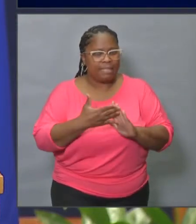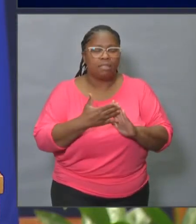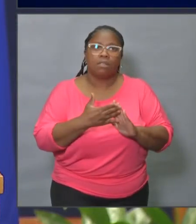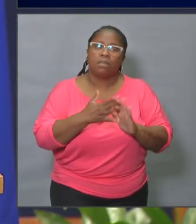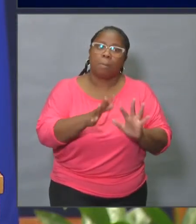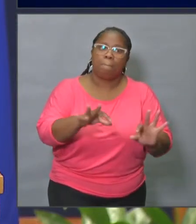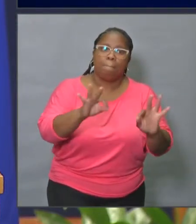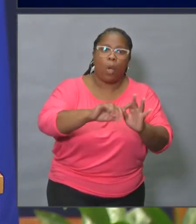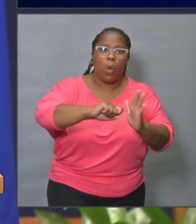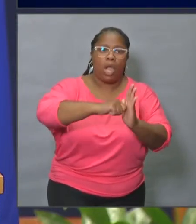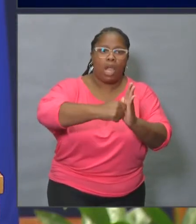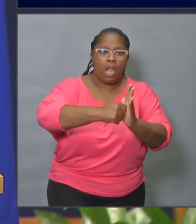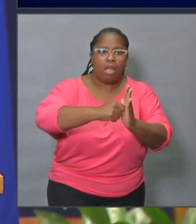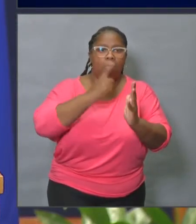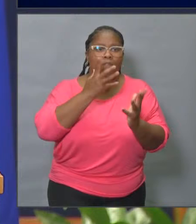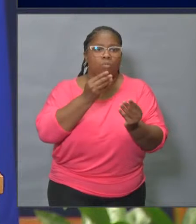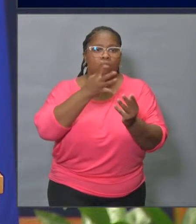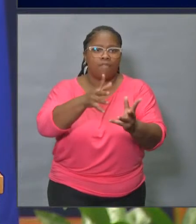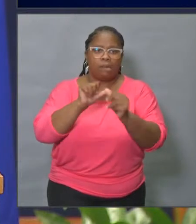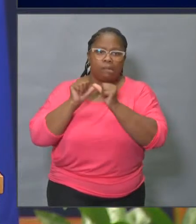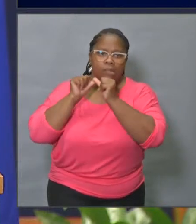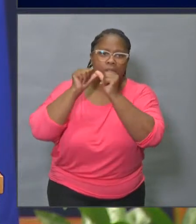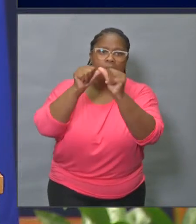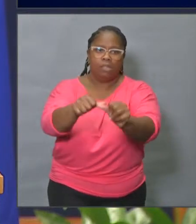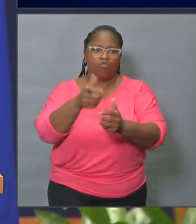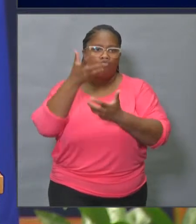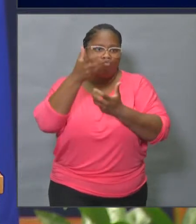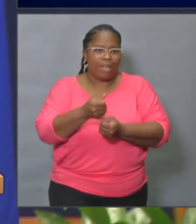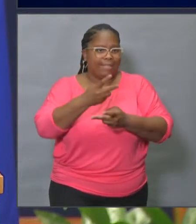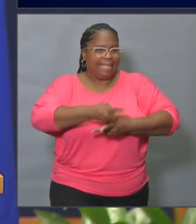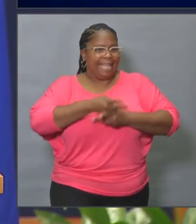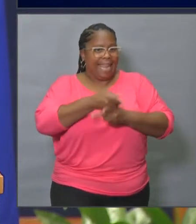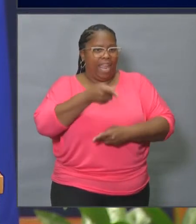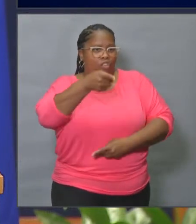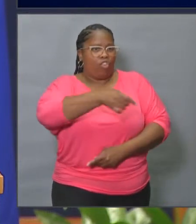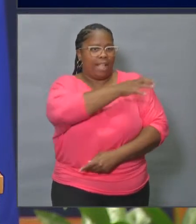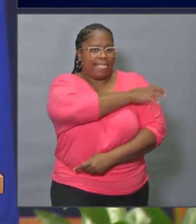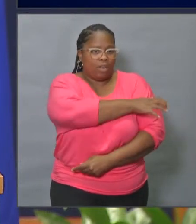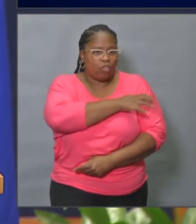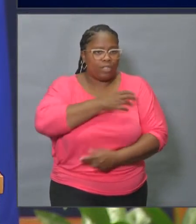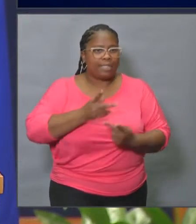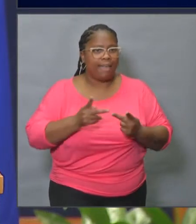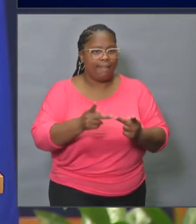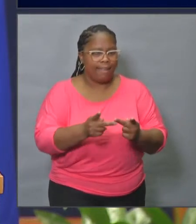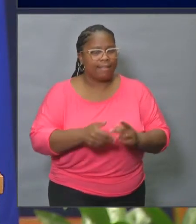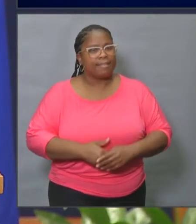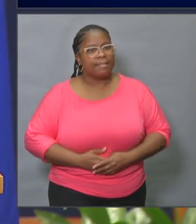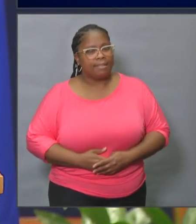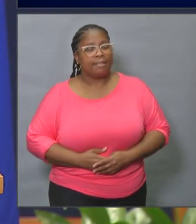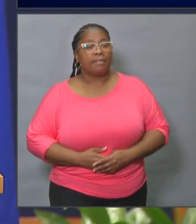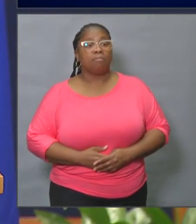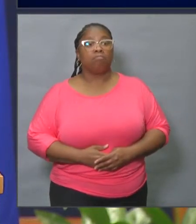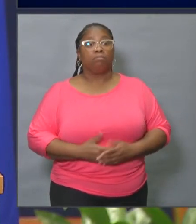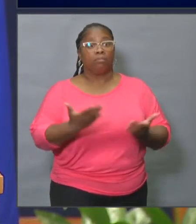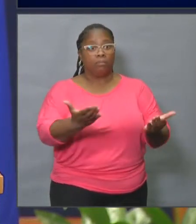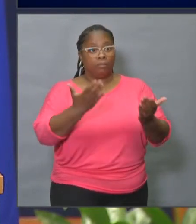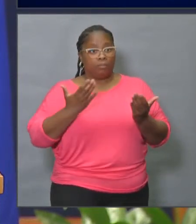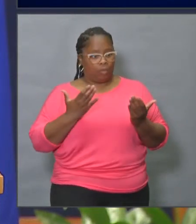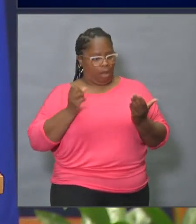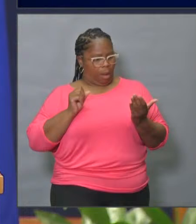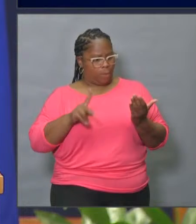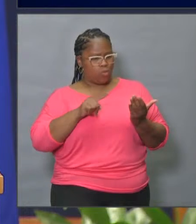provide trusted and ongoing continuity of care in a clinical environment. We are exploring opportunities for